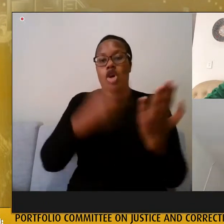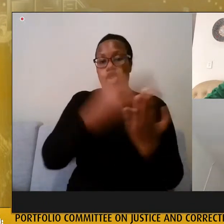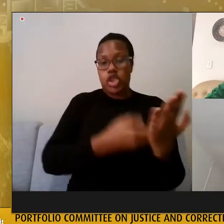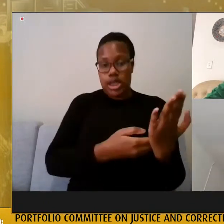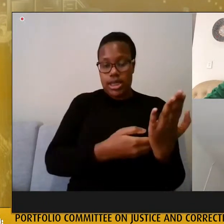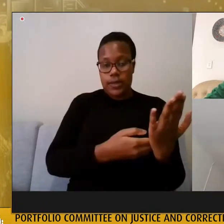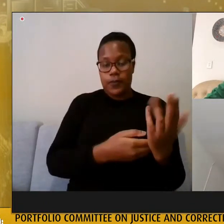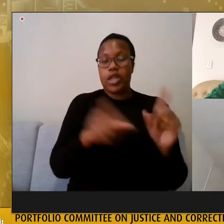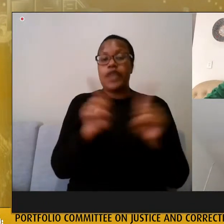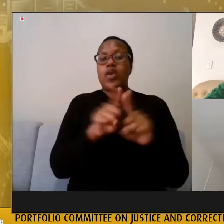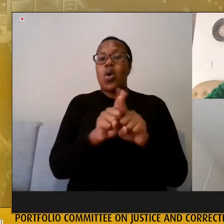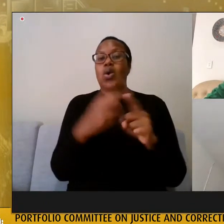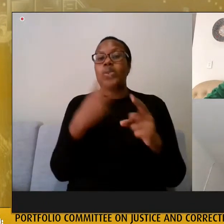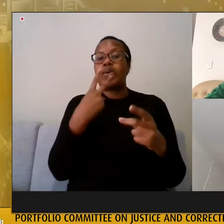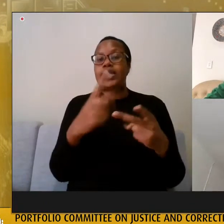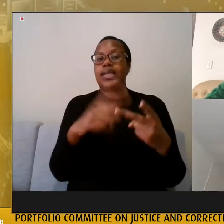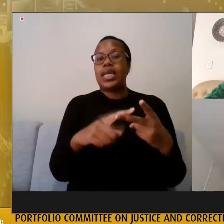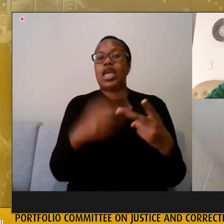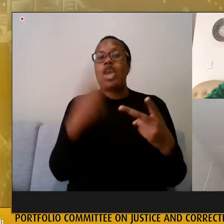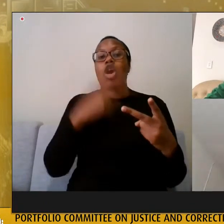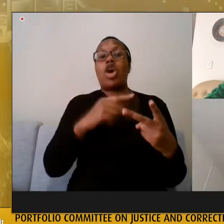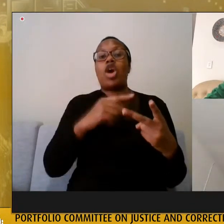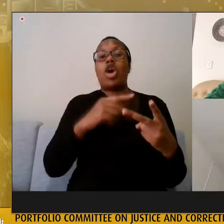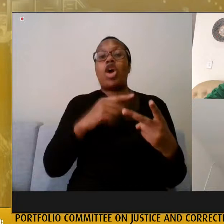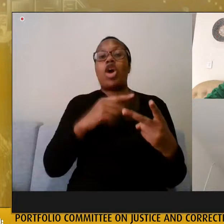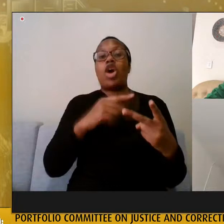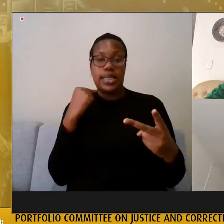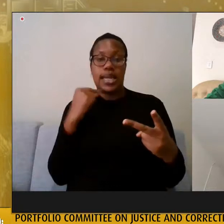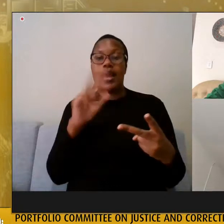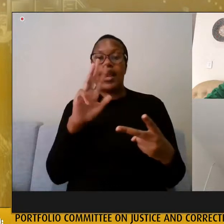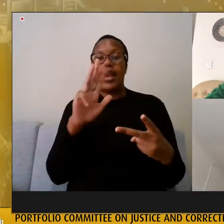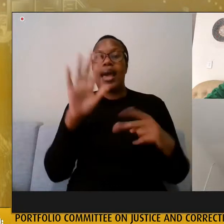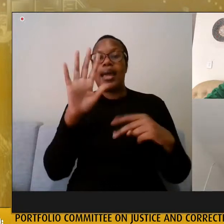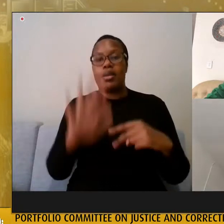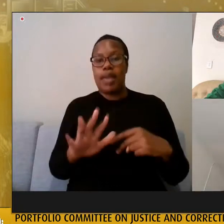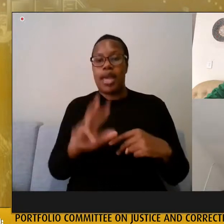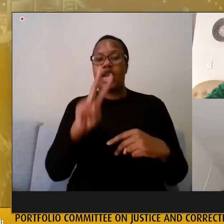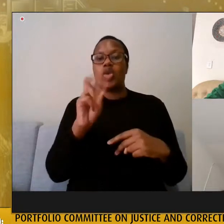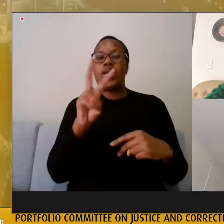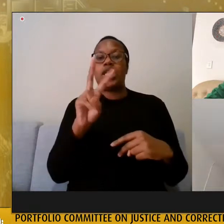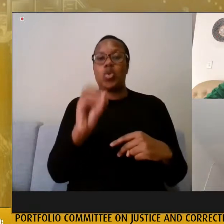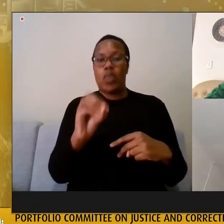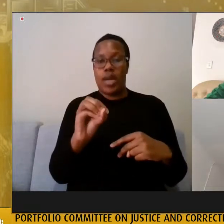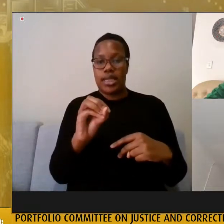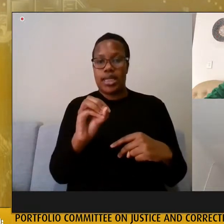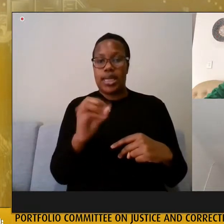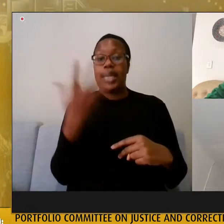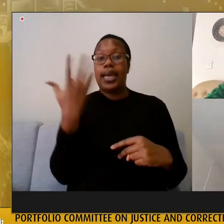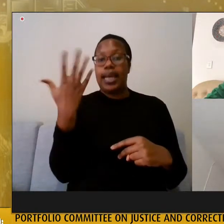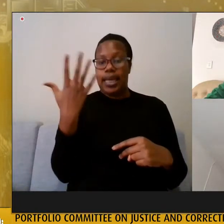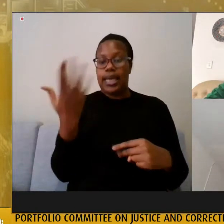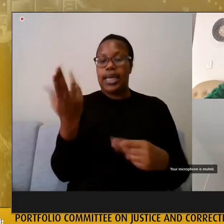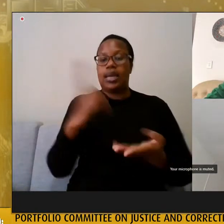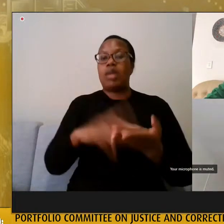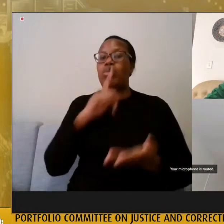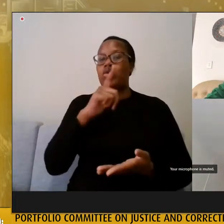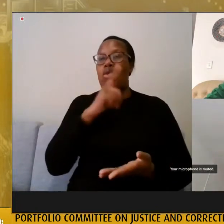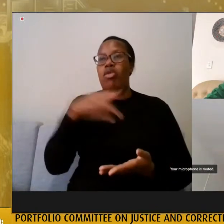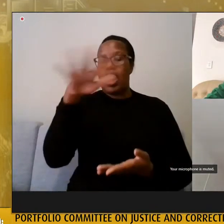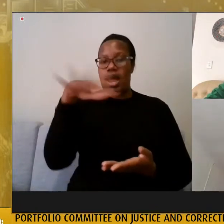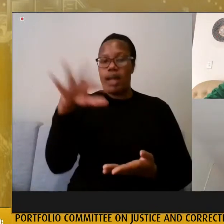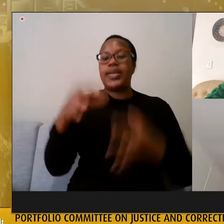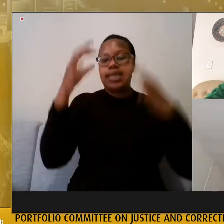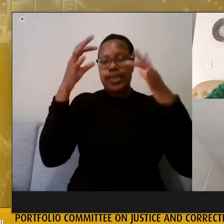also see that the Honorable Minister on the 9th of May 2020, under his hand at Pretoria, has decided to